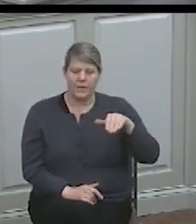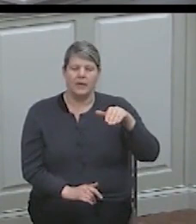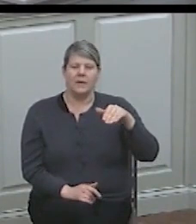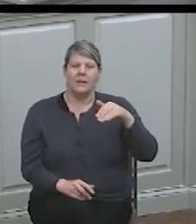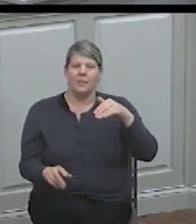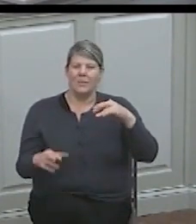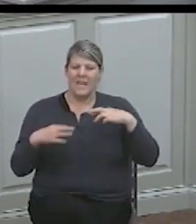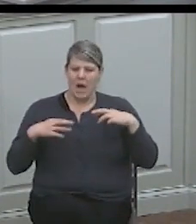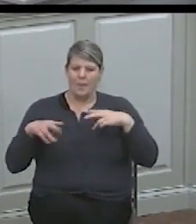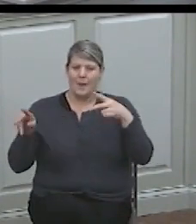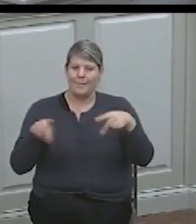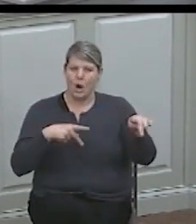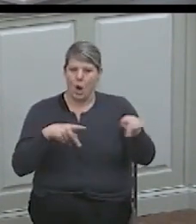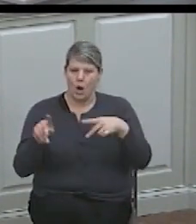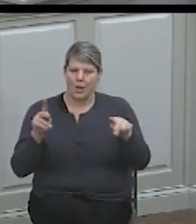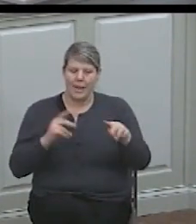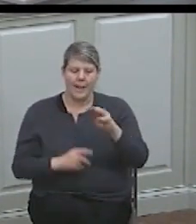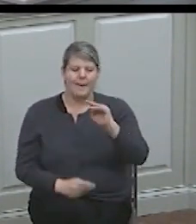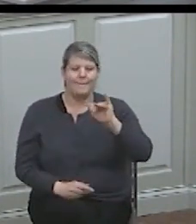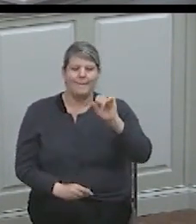March 31, from 2 to 4,